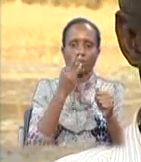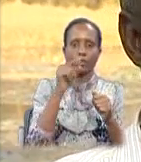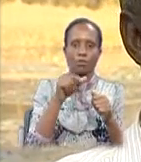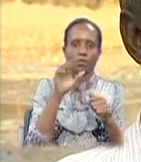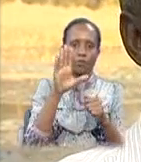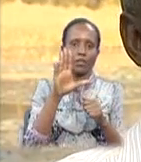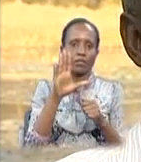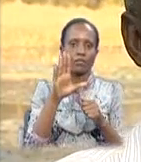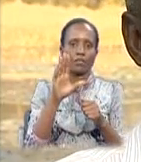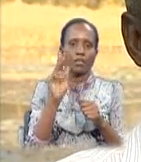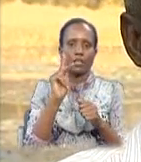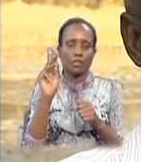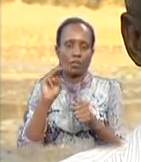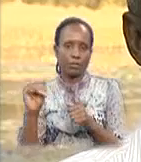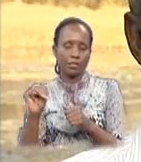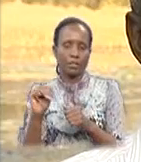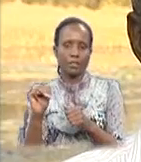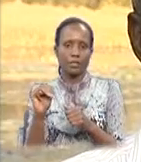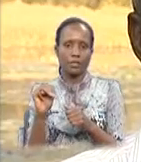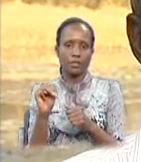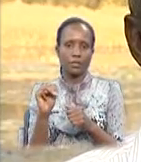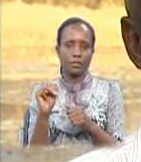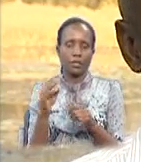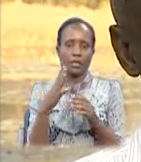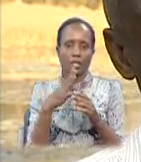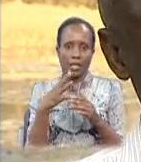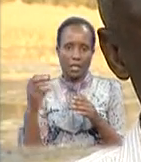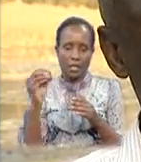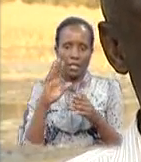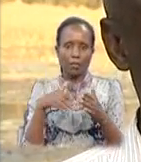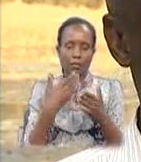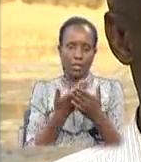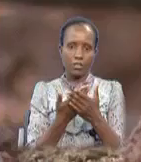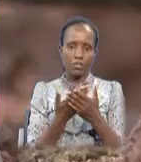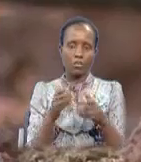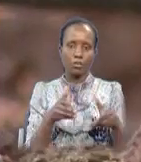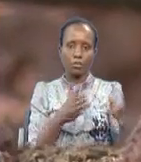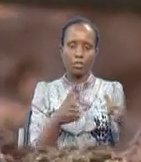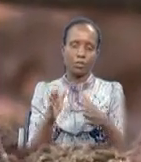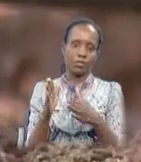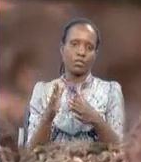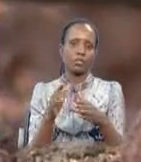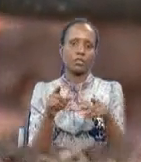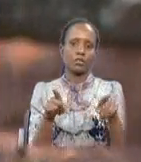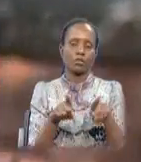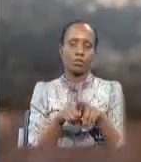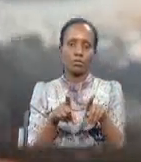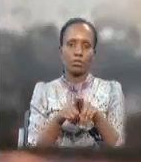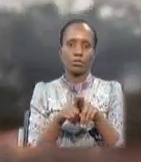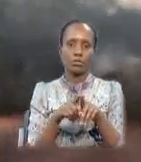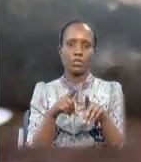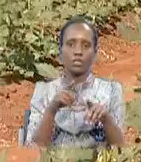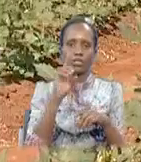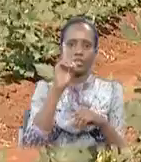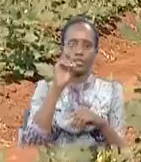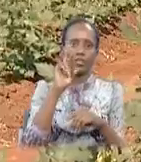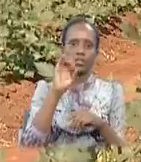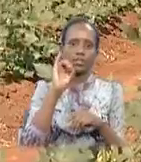3.5 kilometers, and the application method is being drip